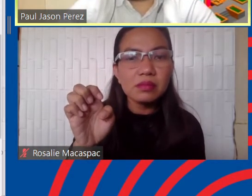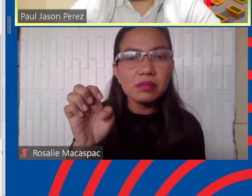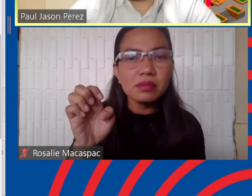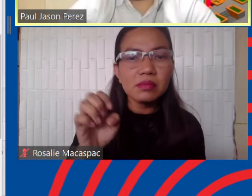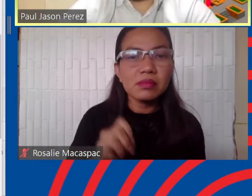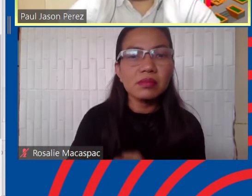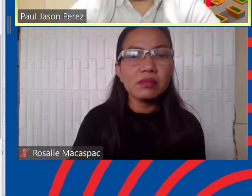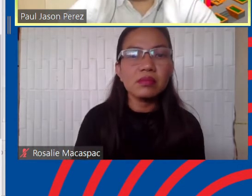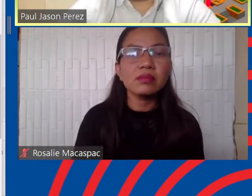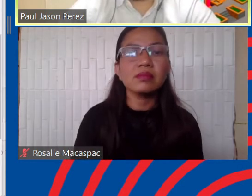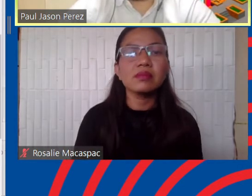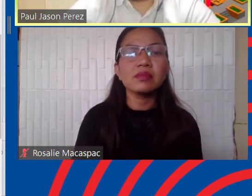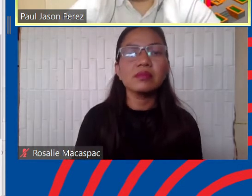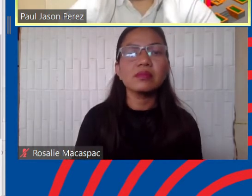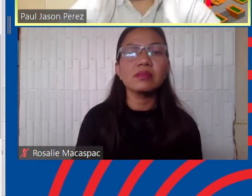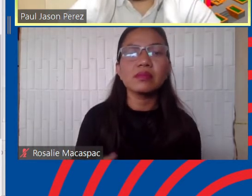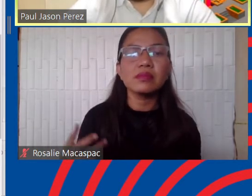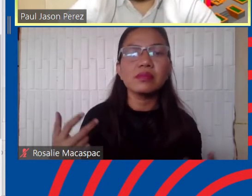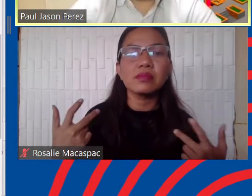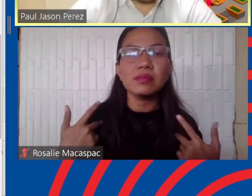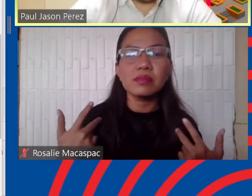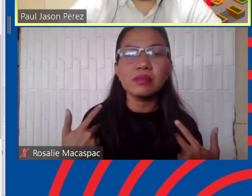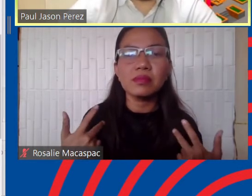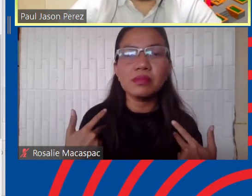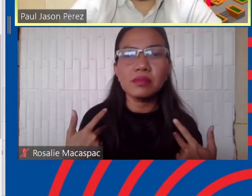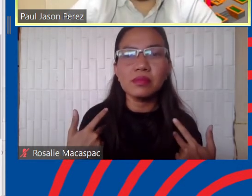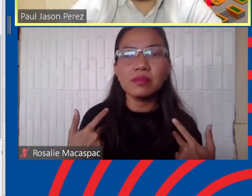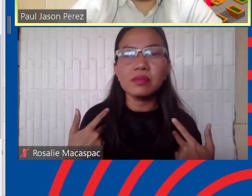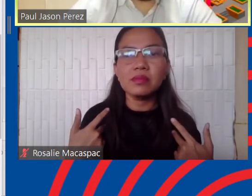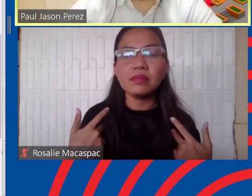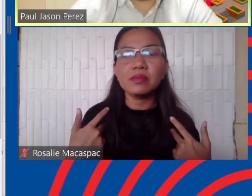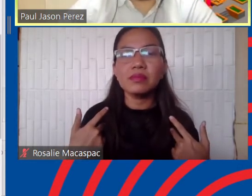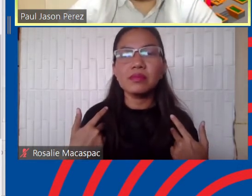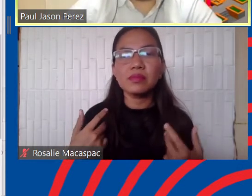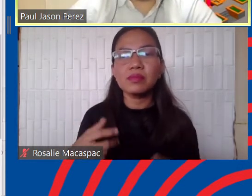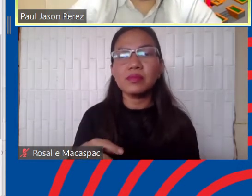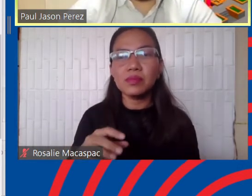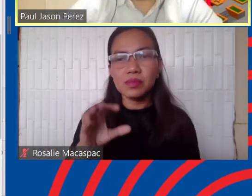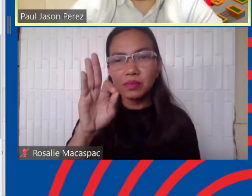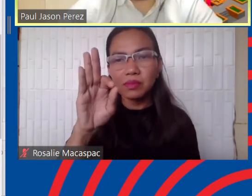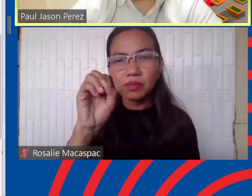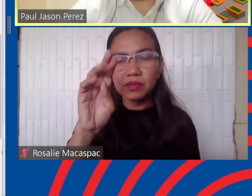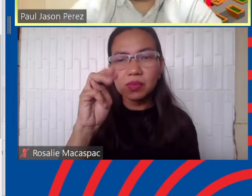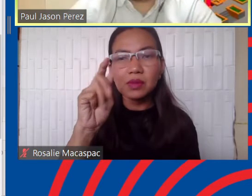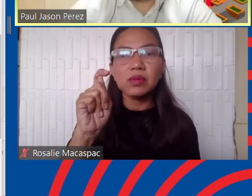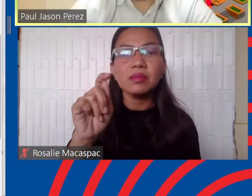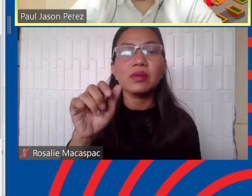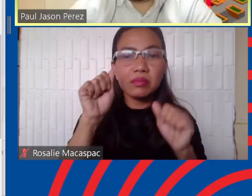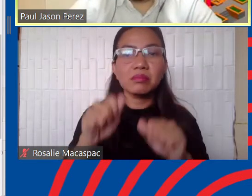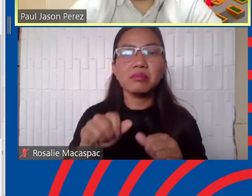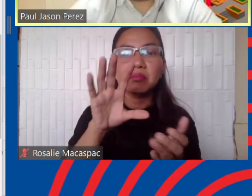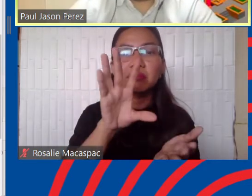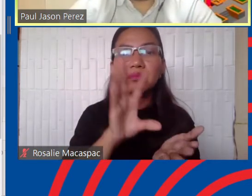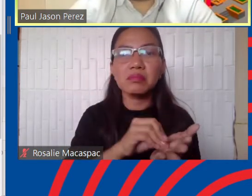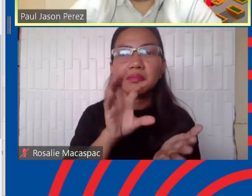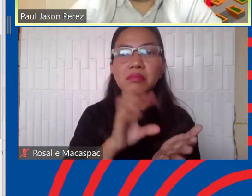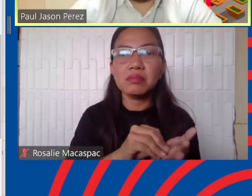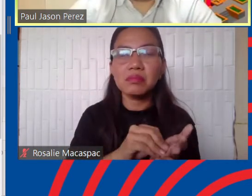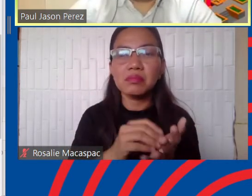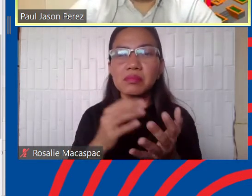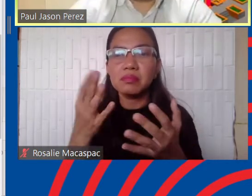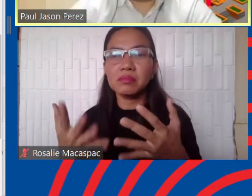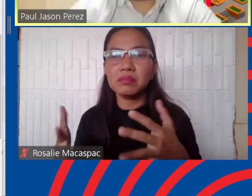versions. Ito pala. So usually it's the APA format. So you'll just have to copy this. And then also it can be integrated